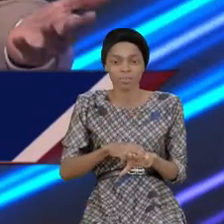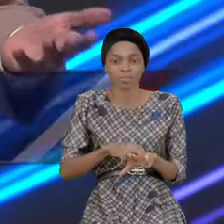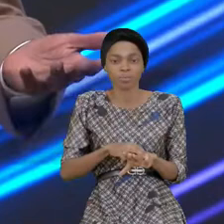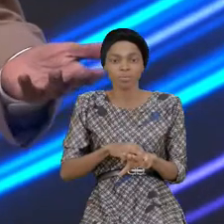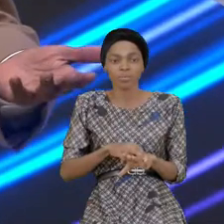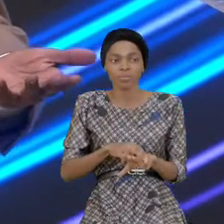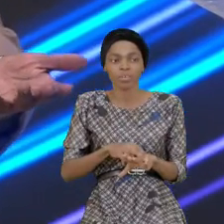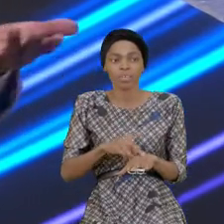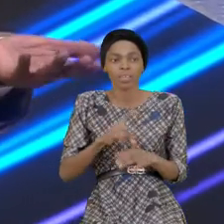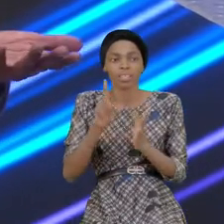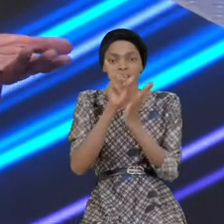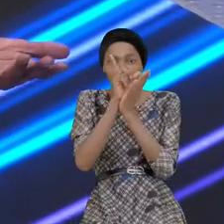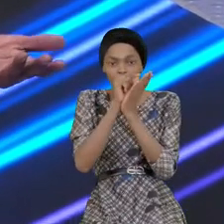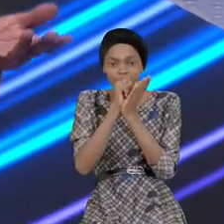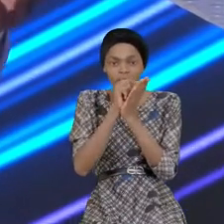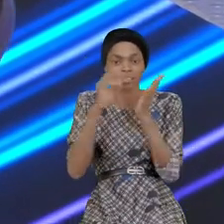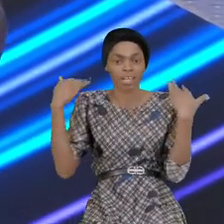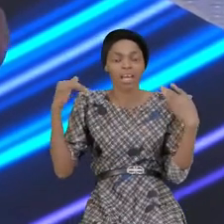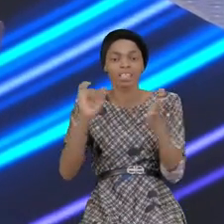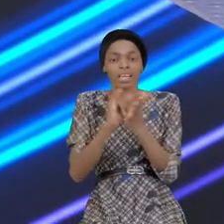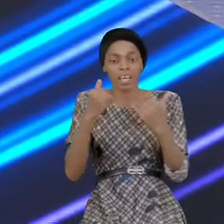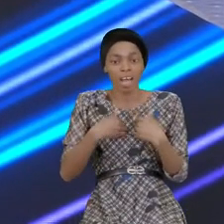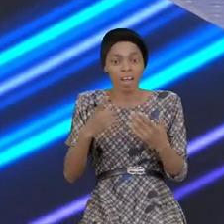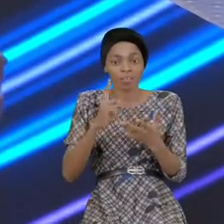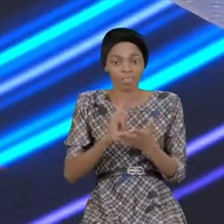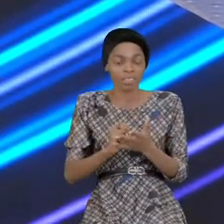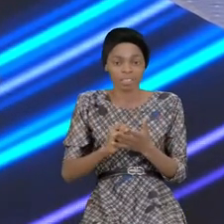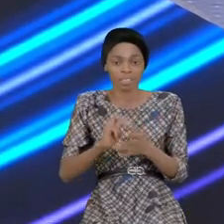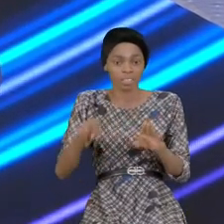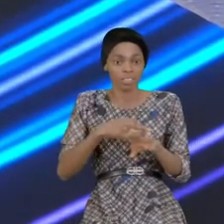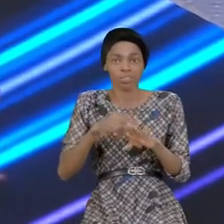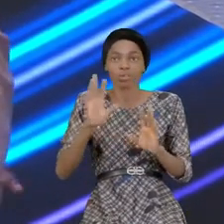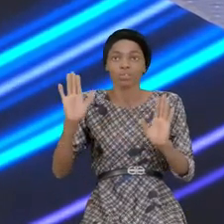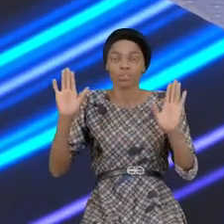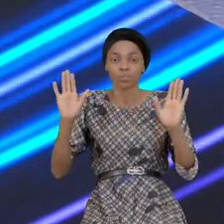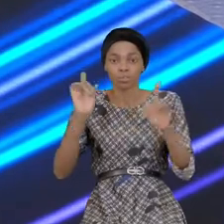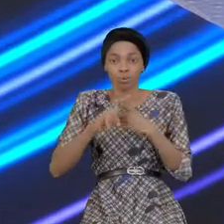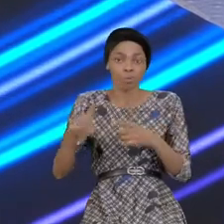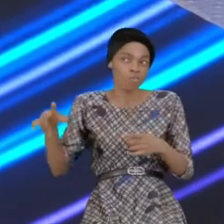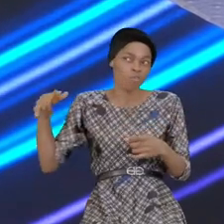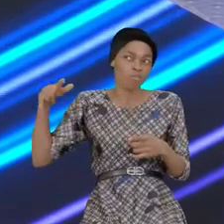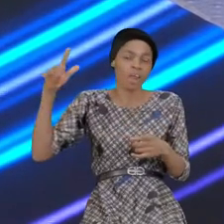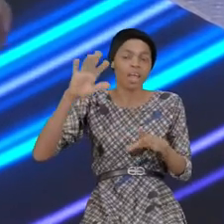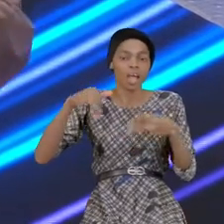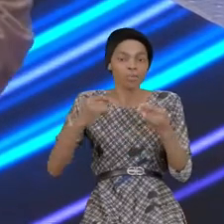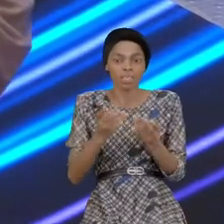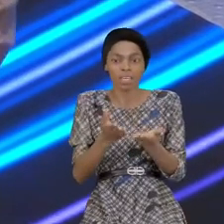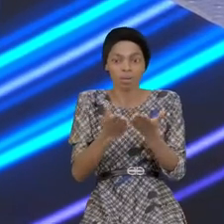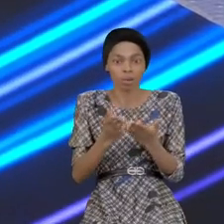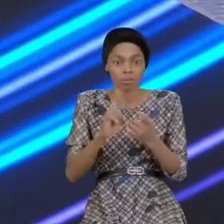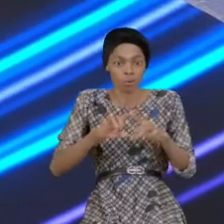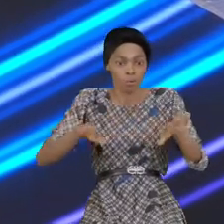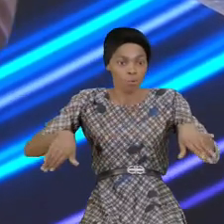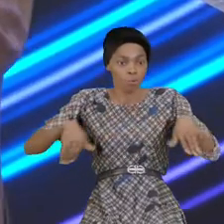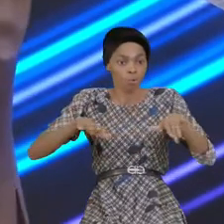it decide and desire to plunge into the river and be swimming? A person